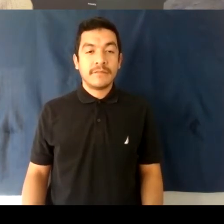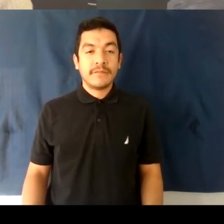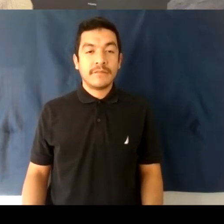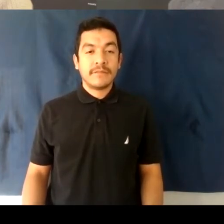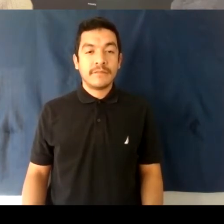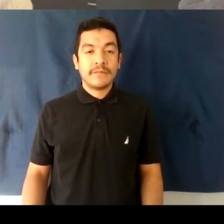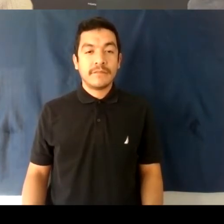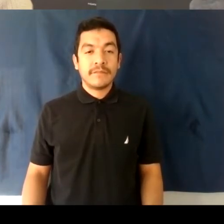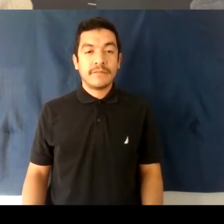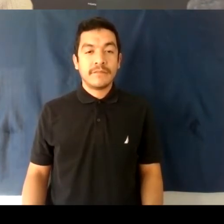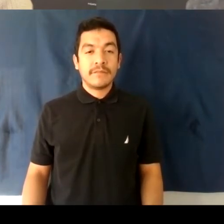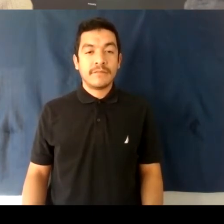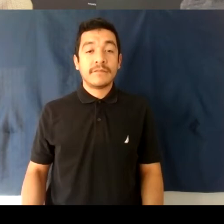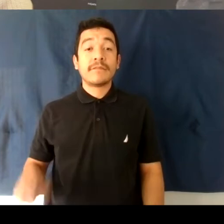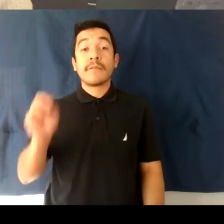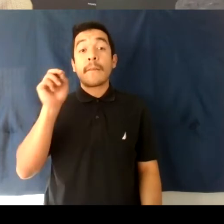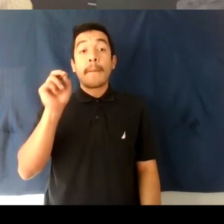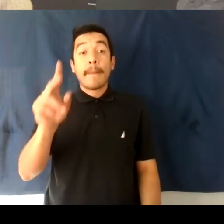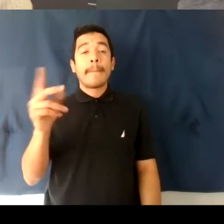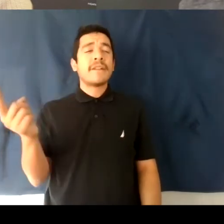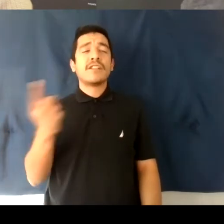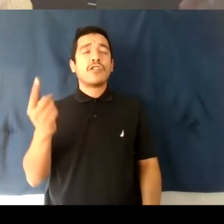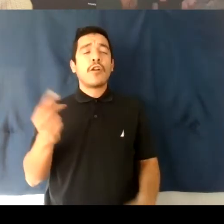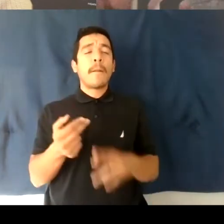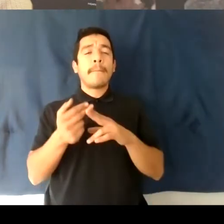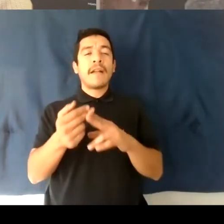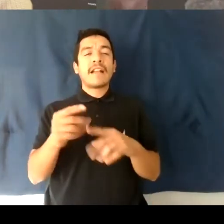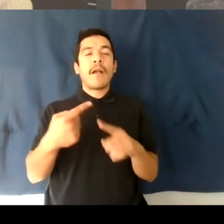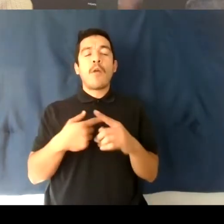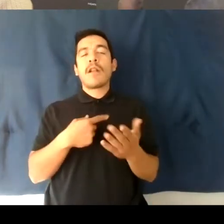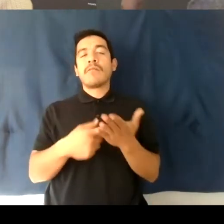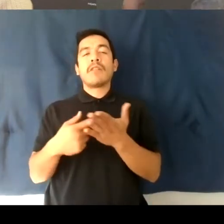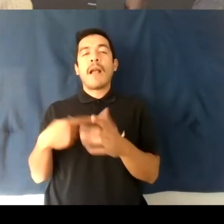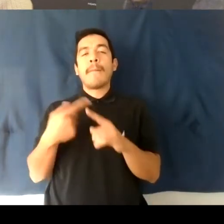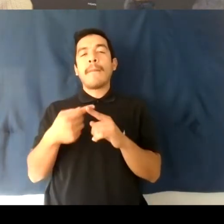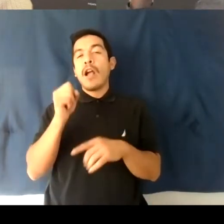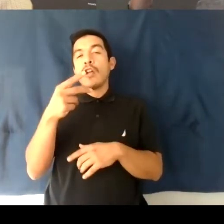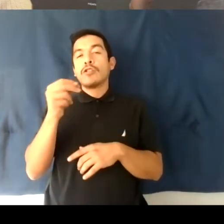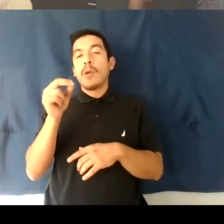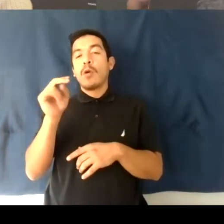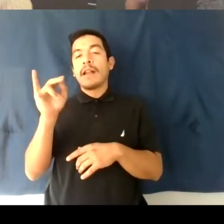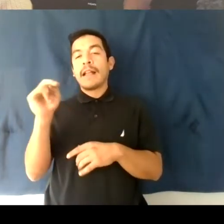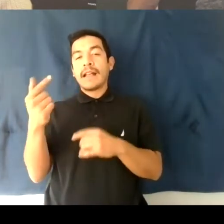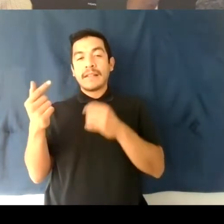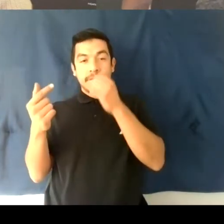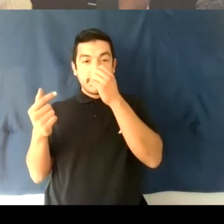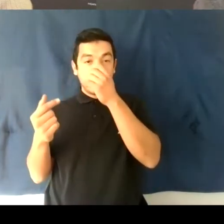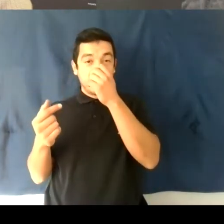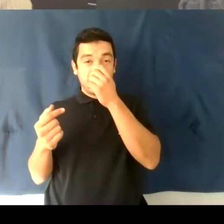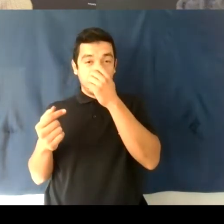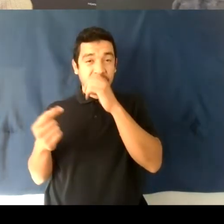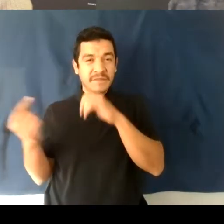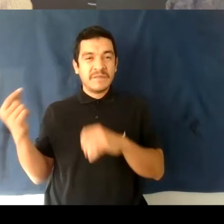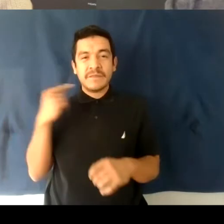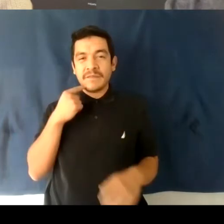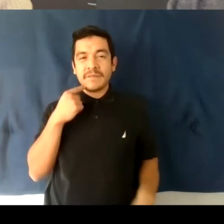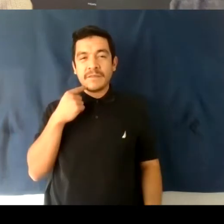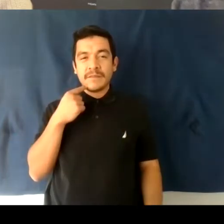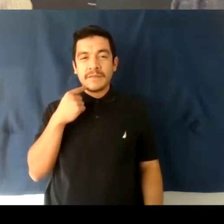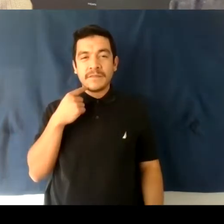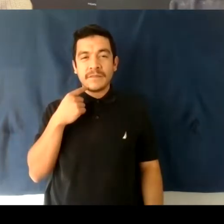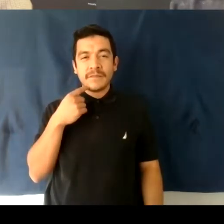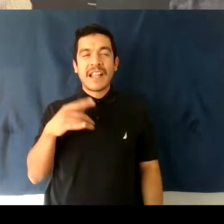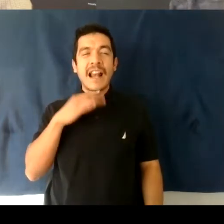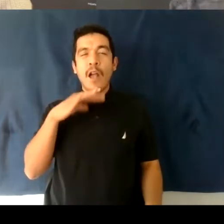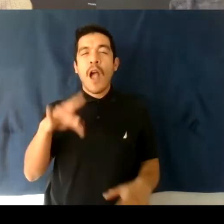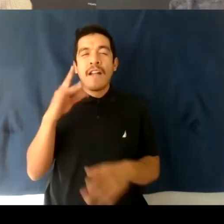Oh, okay. So someone had mentioned about, when I talked about like Spoonie, being a Spoonie, and there's like this, and I'll find